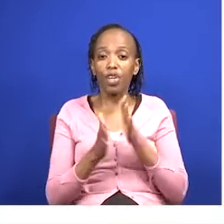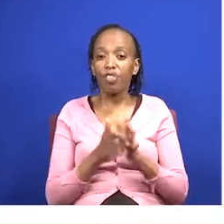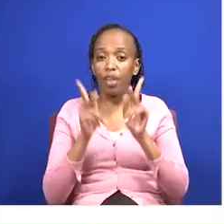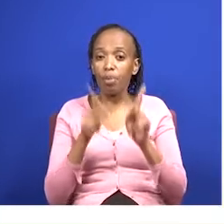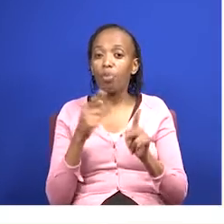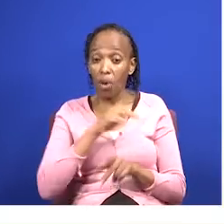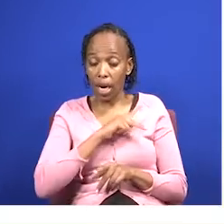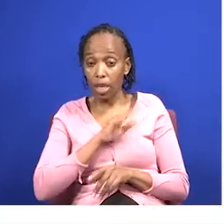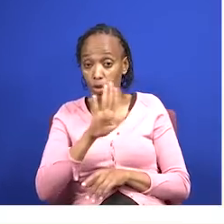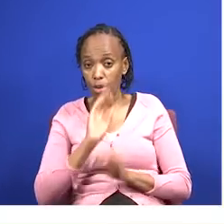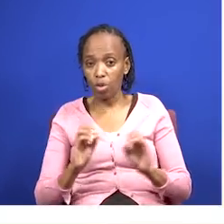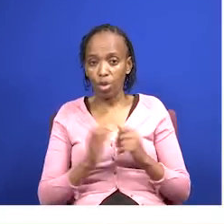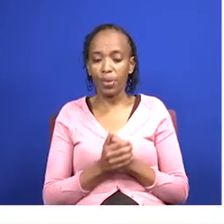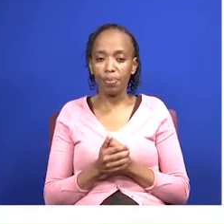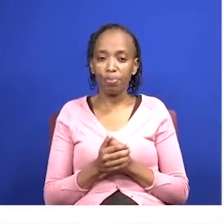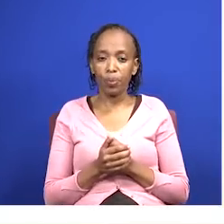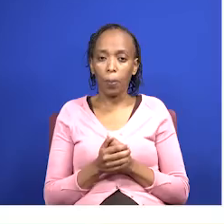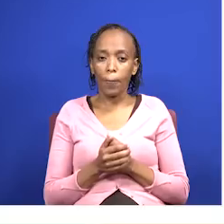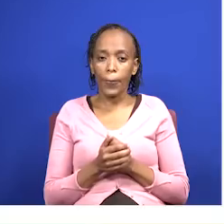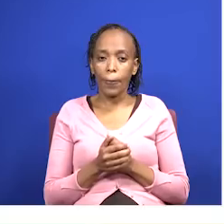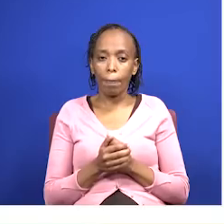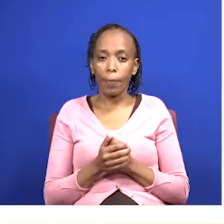forgive those people who are not kind to you,